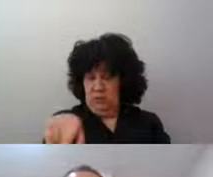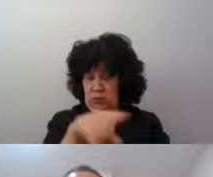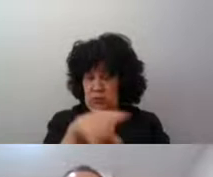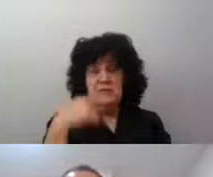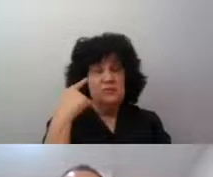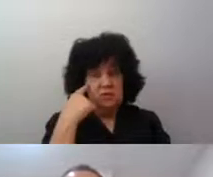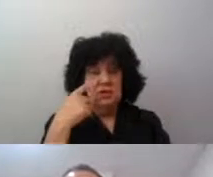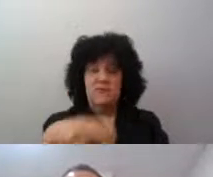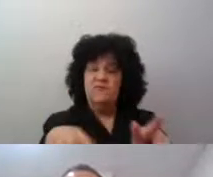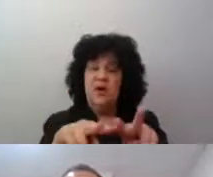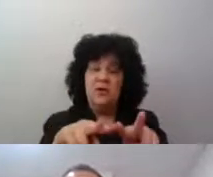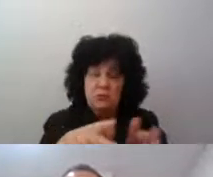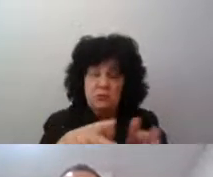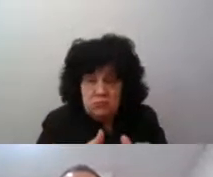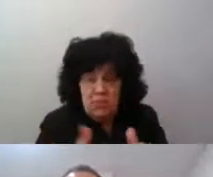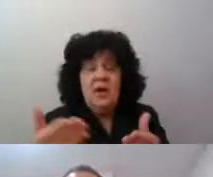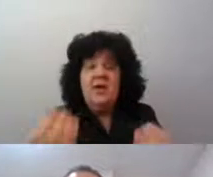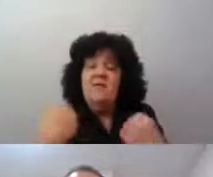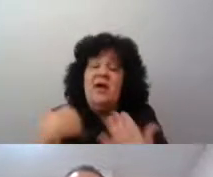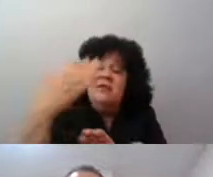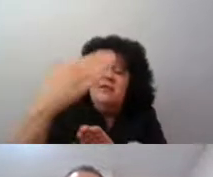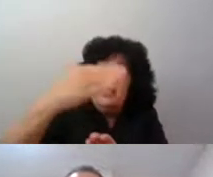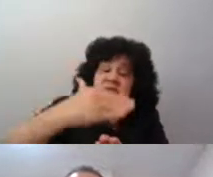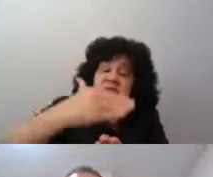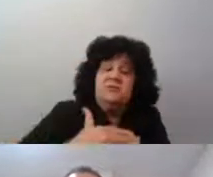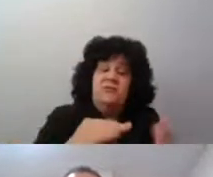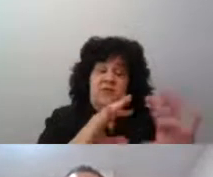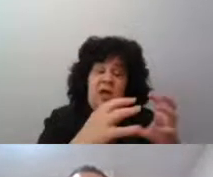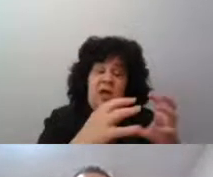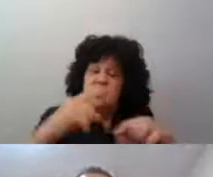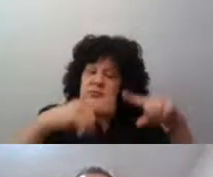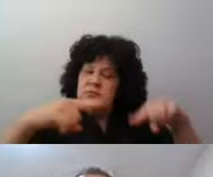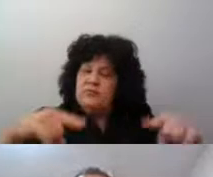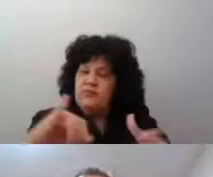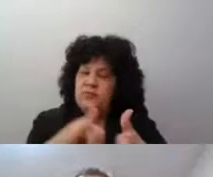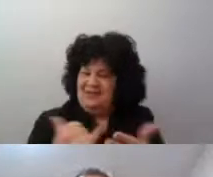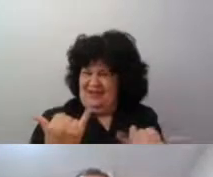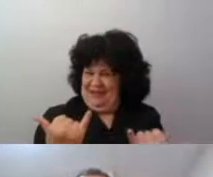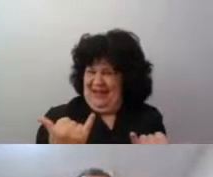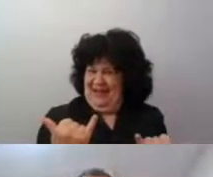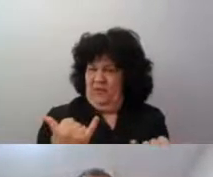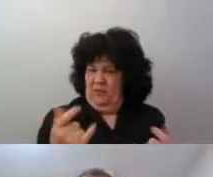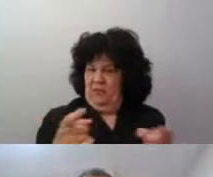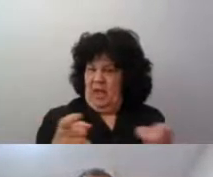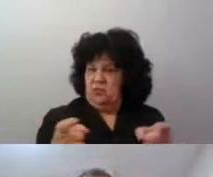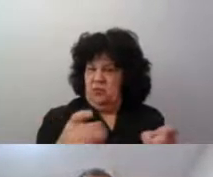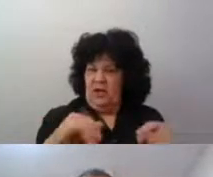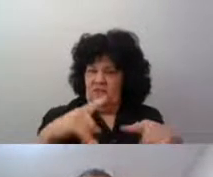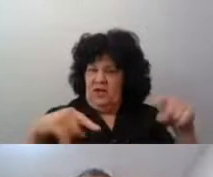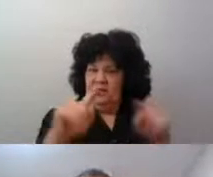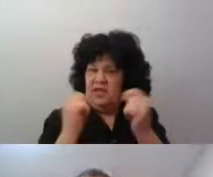a list of the various categories that are currently being managed by the various teams throughout the